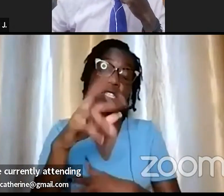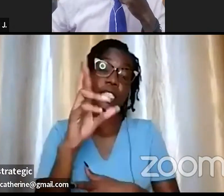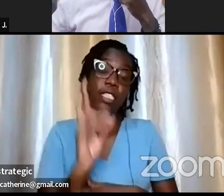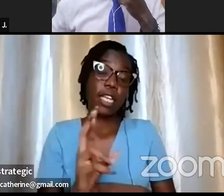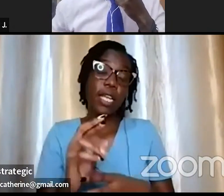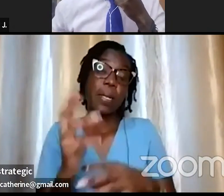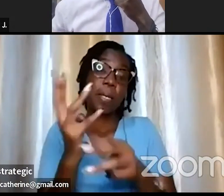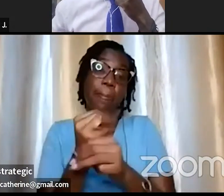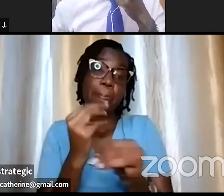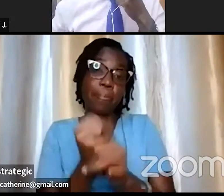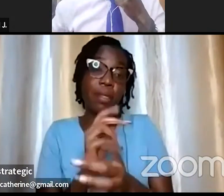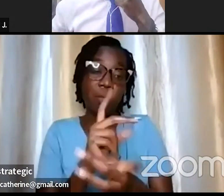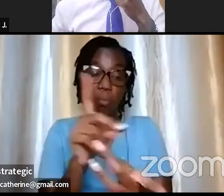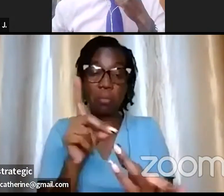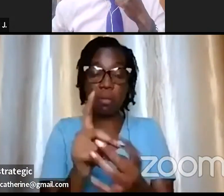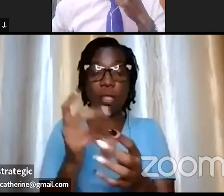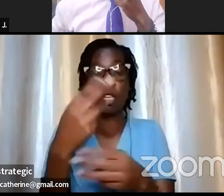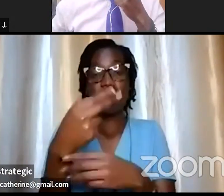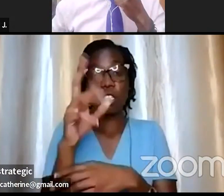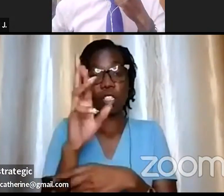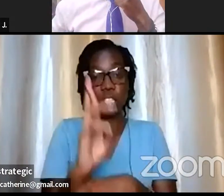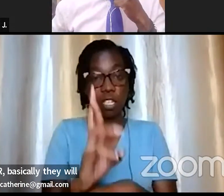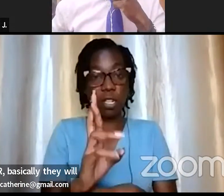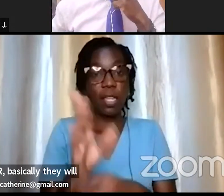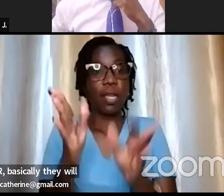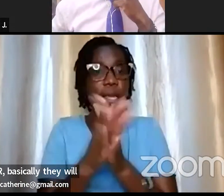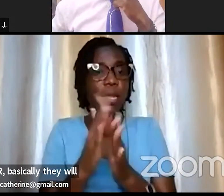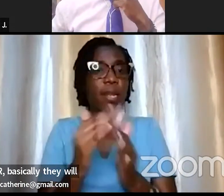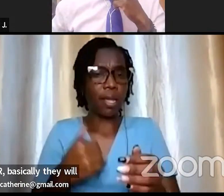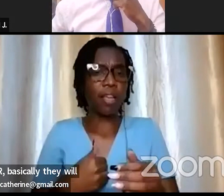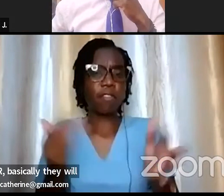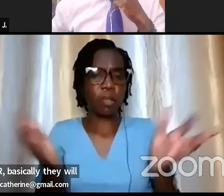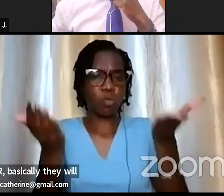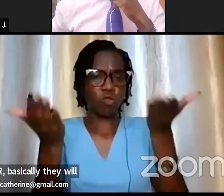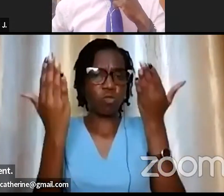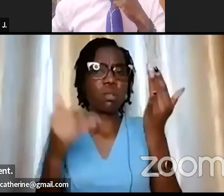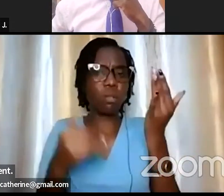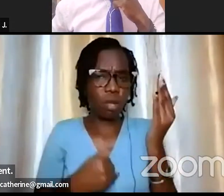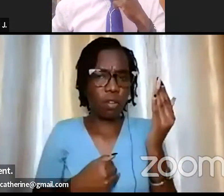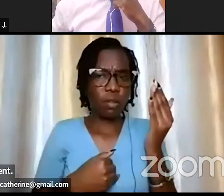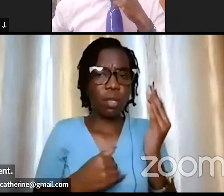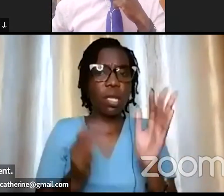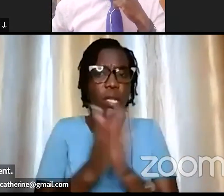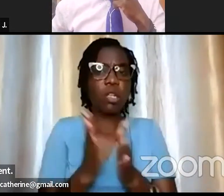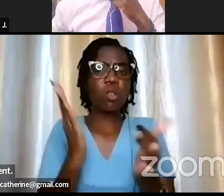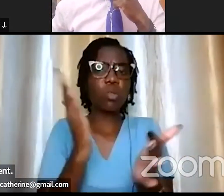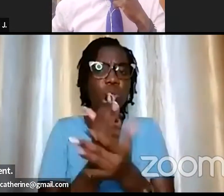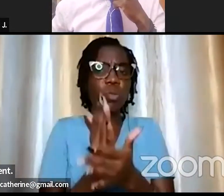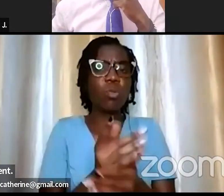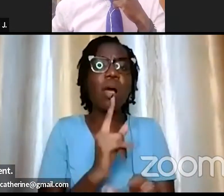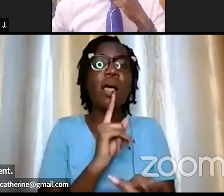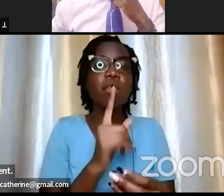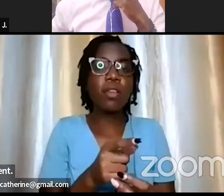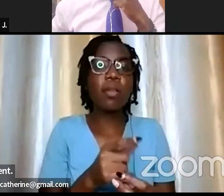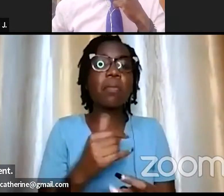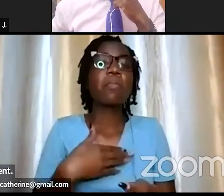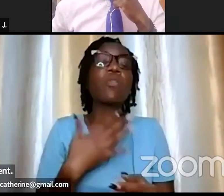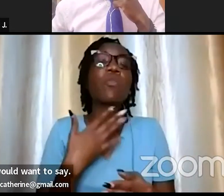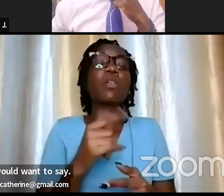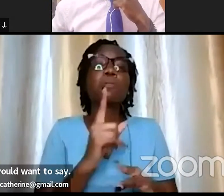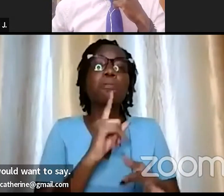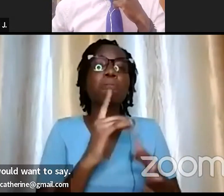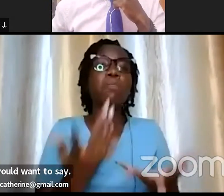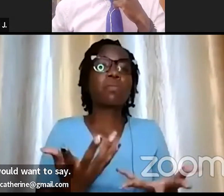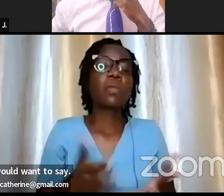HR, basically, there will be an improvement. But right now, rightfully so, I would want to say